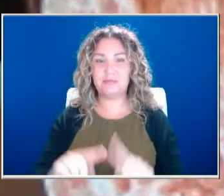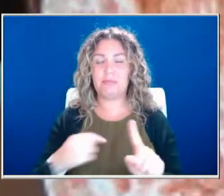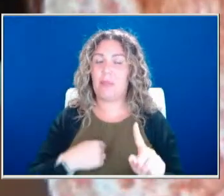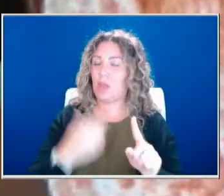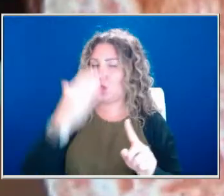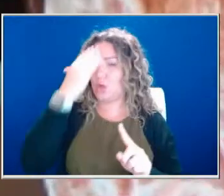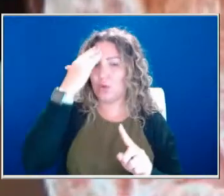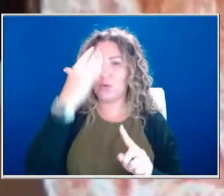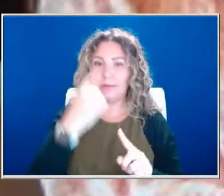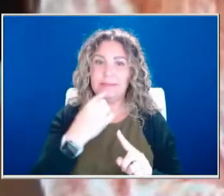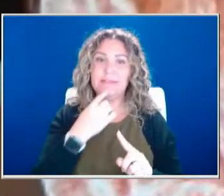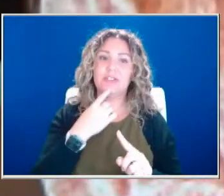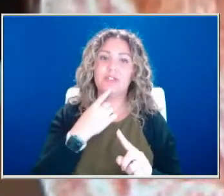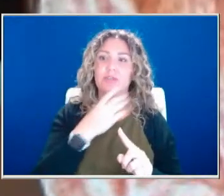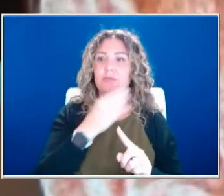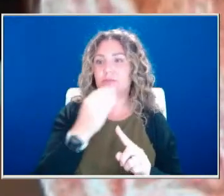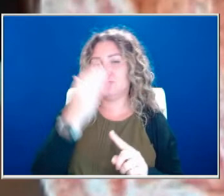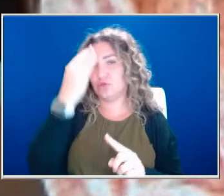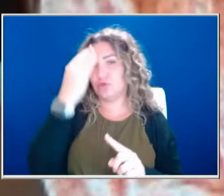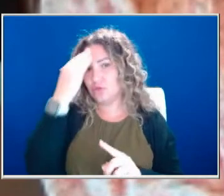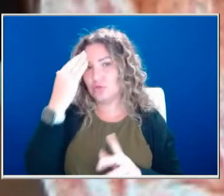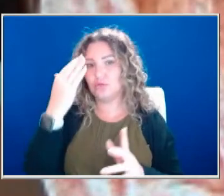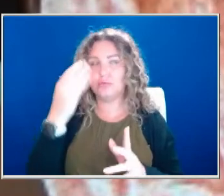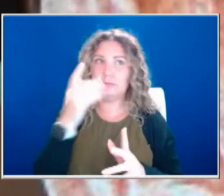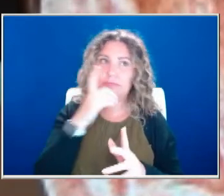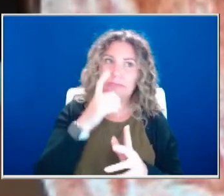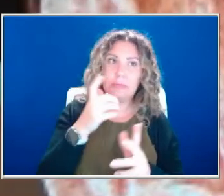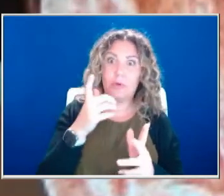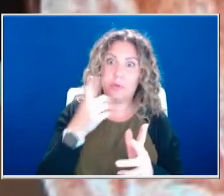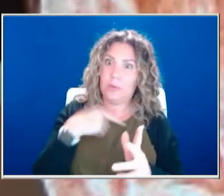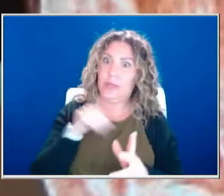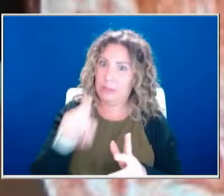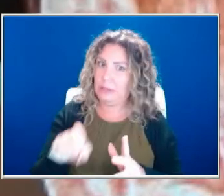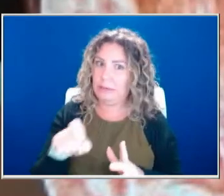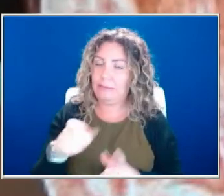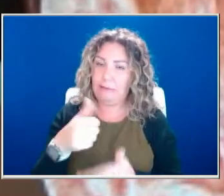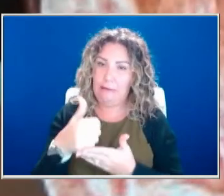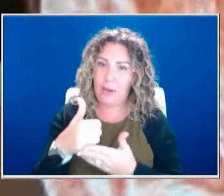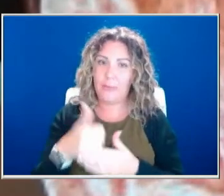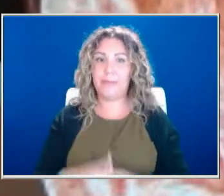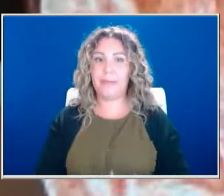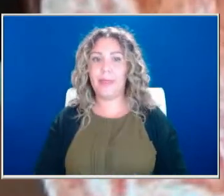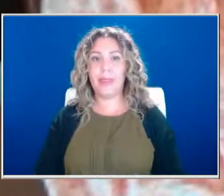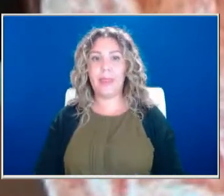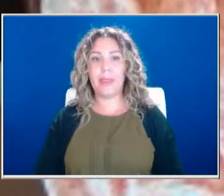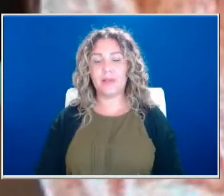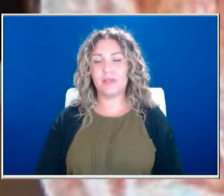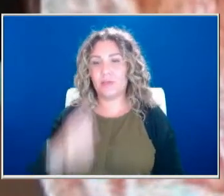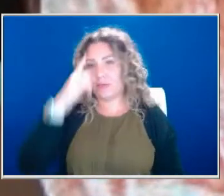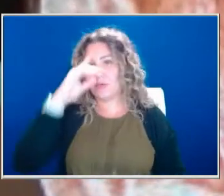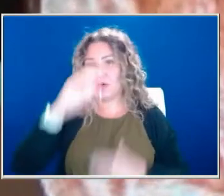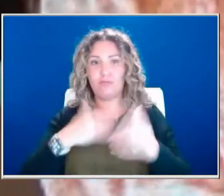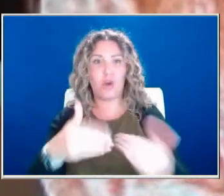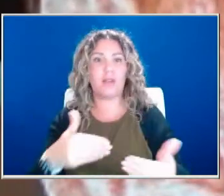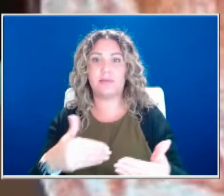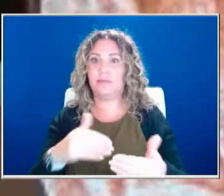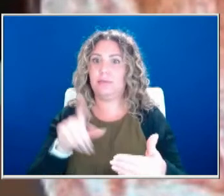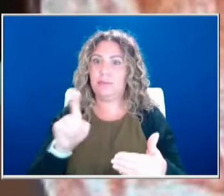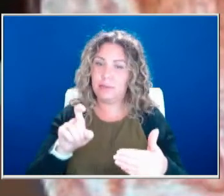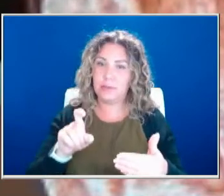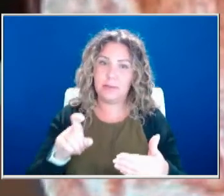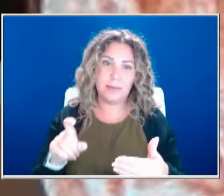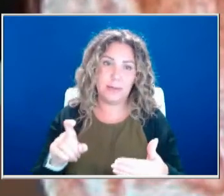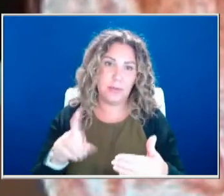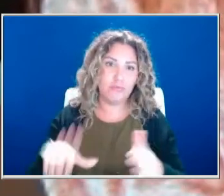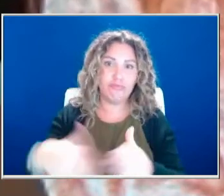he hadn't just bit his tongue. Like, we knew we needed to get help. So the thought process was, let's just get to the closest ER and